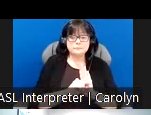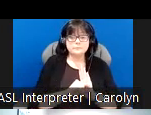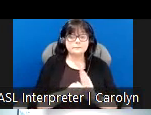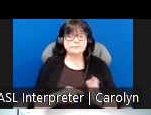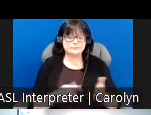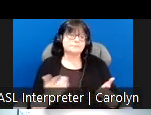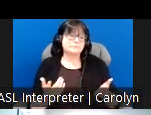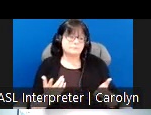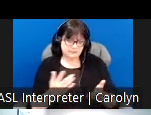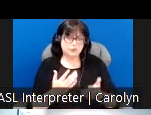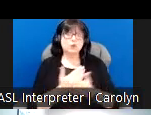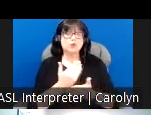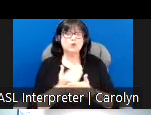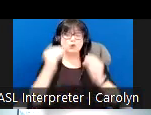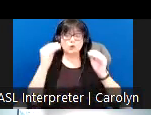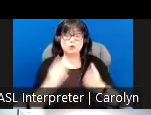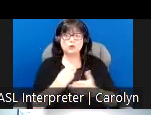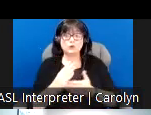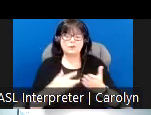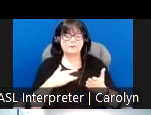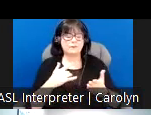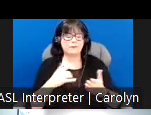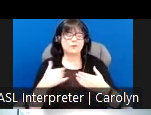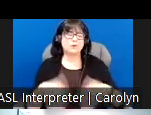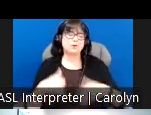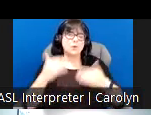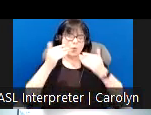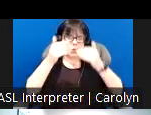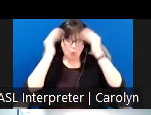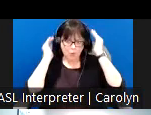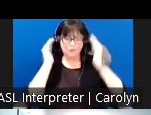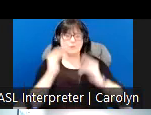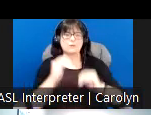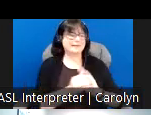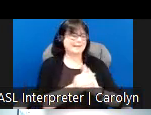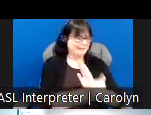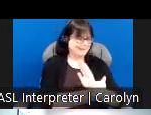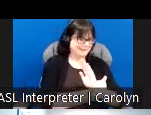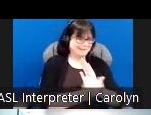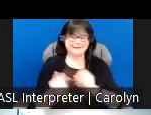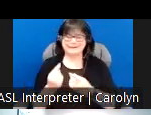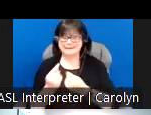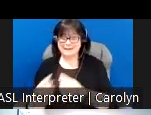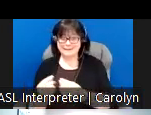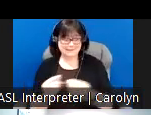very overwhelming when trying to link skills to tasks and then to the proper selection